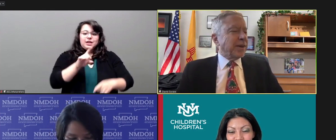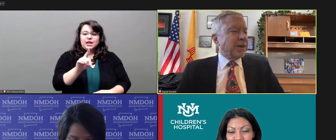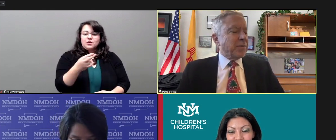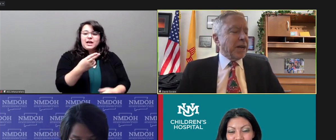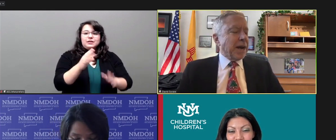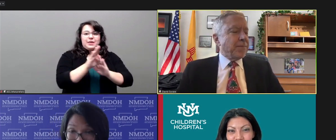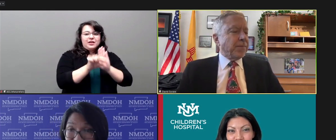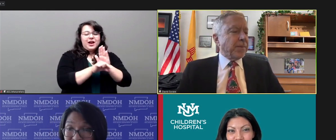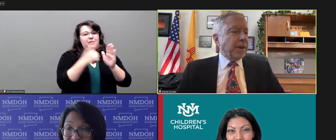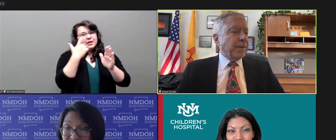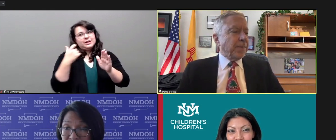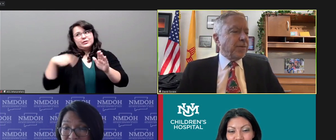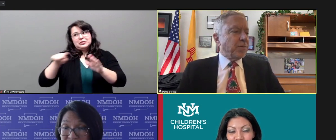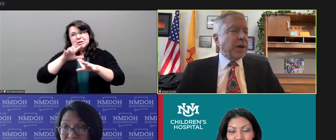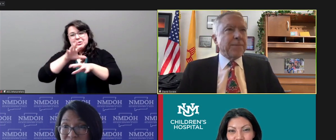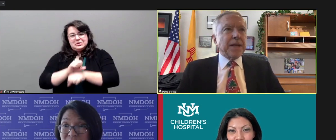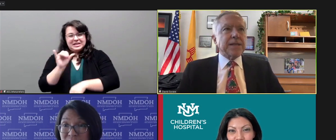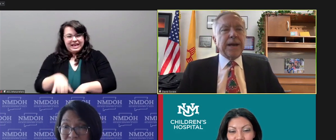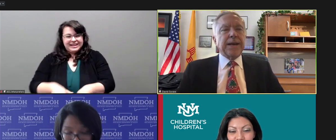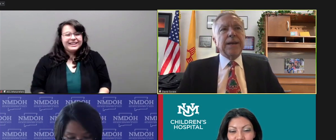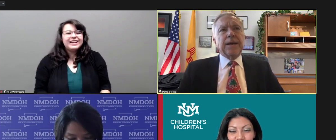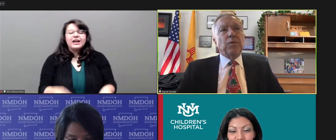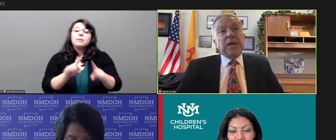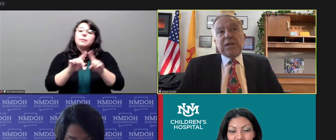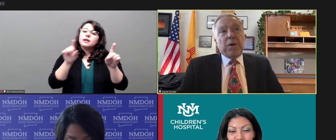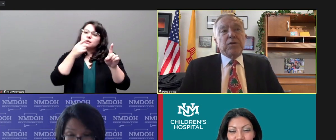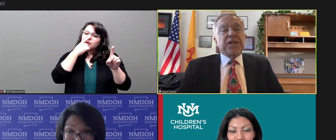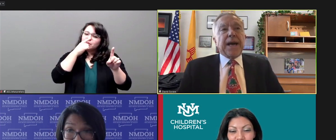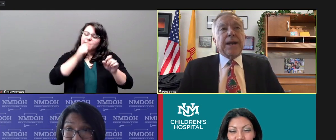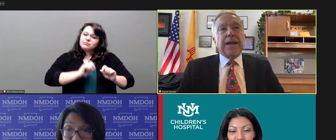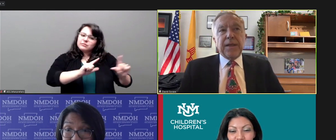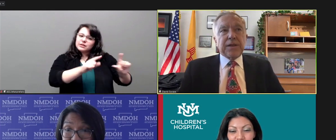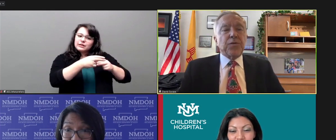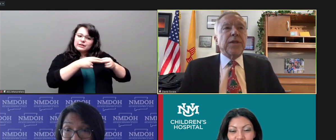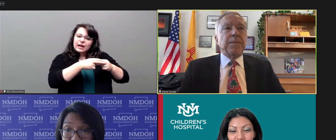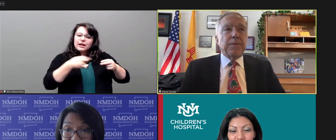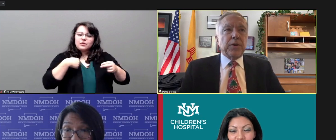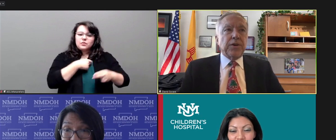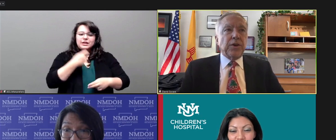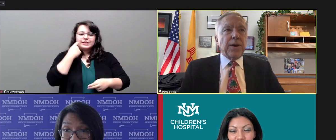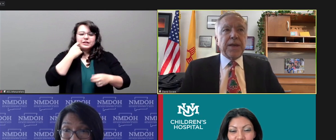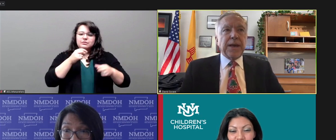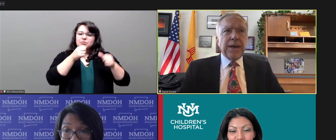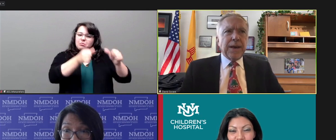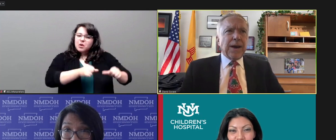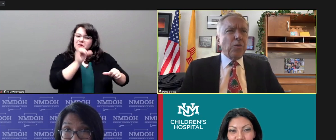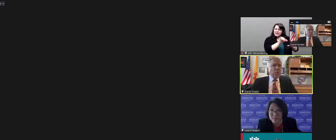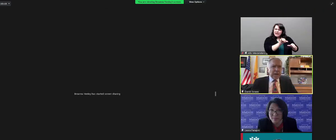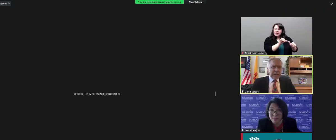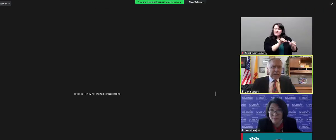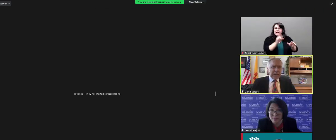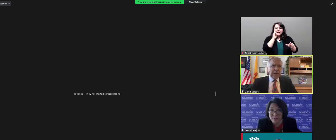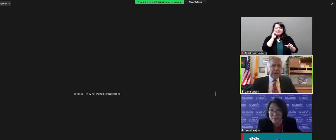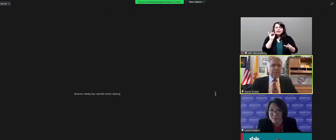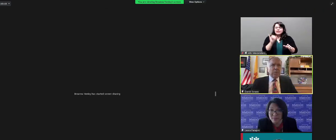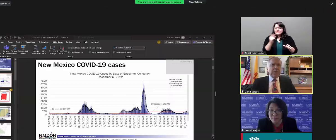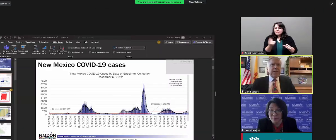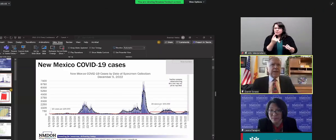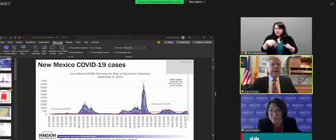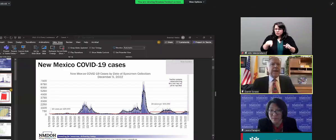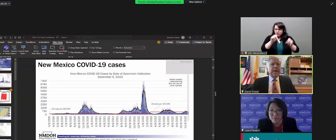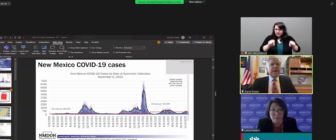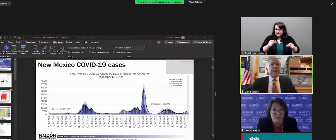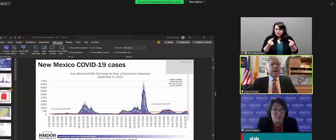to. But if you bring up that slide, we just post that. And I think that's one thing people can do. I think a really, really